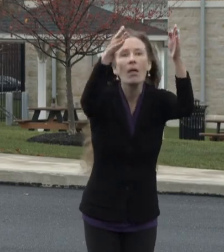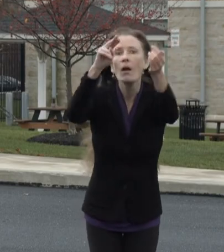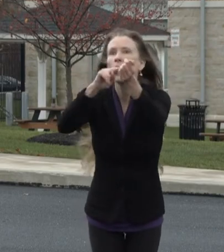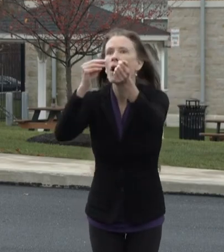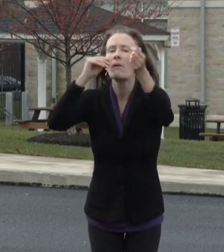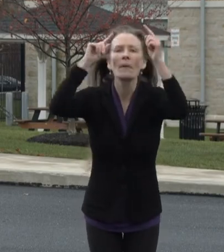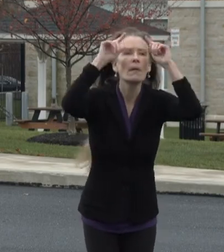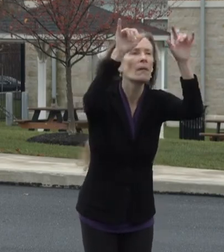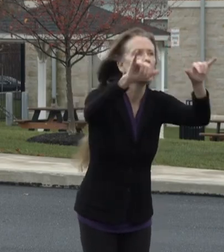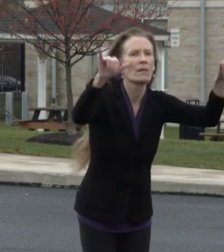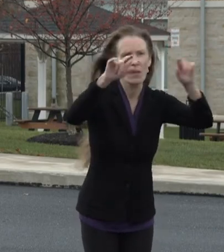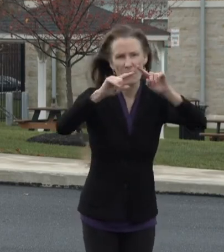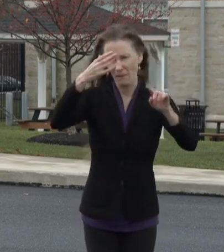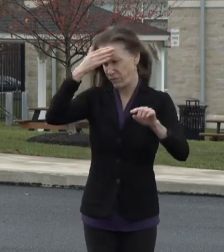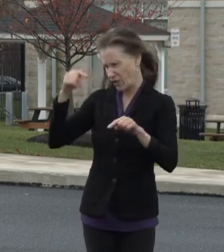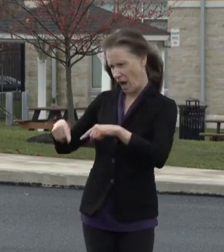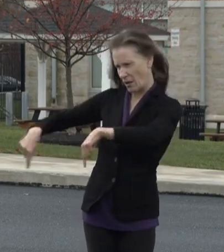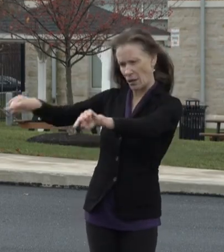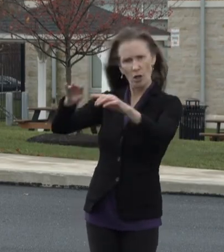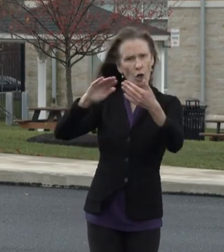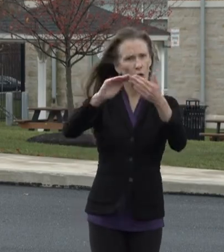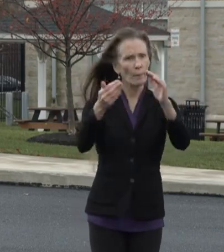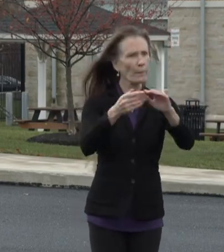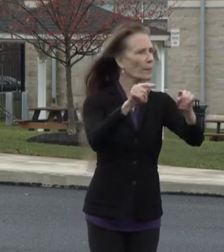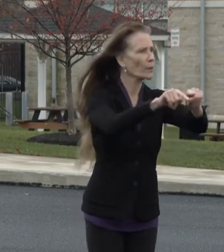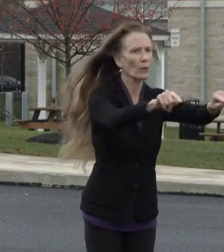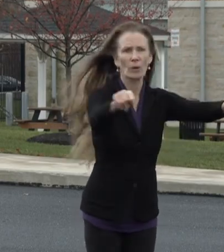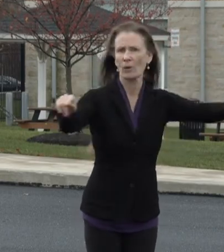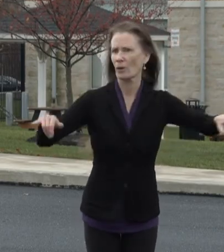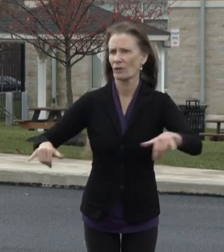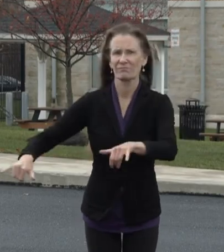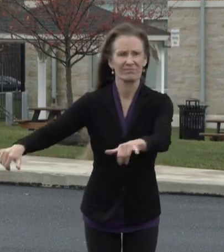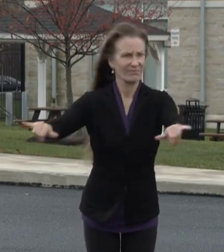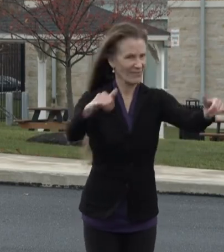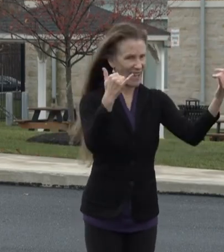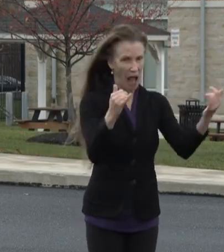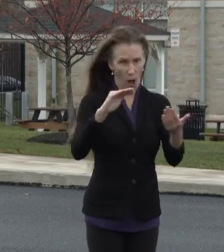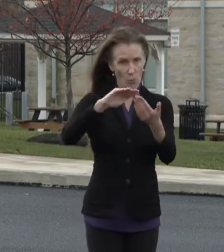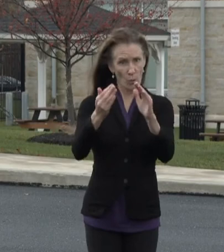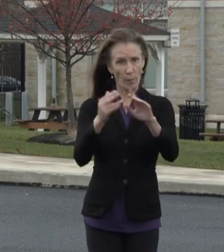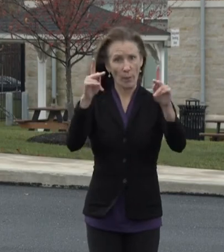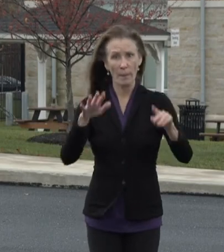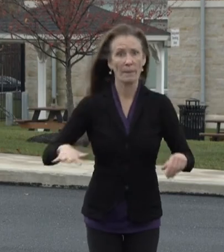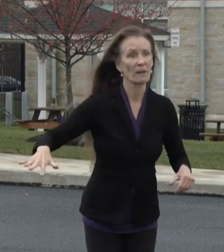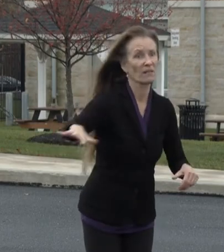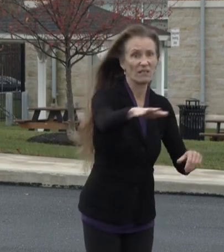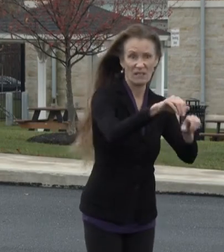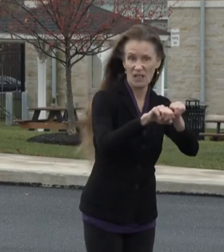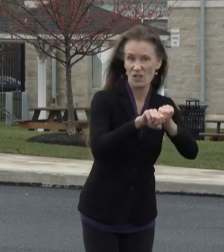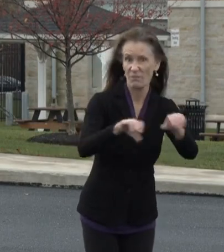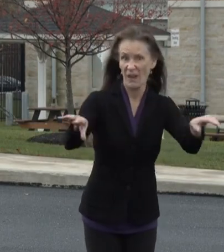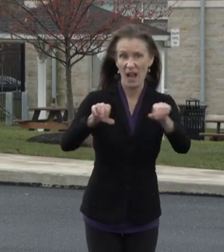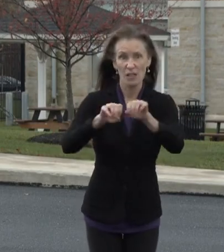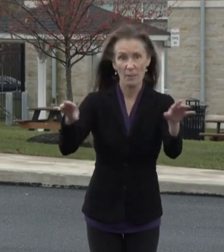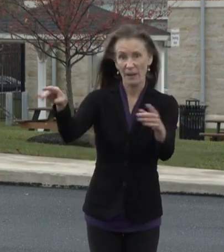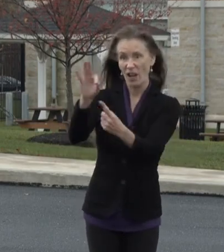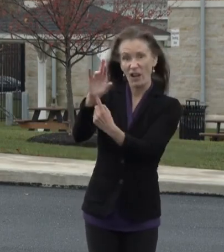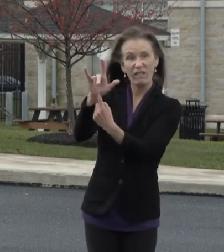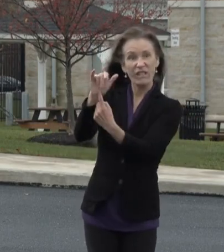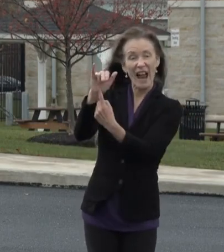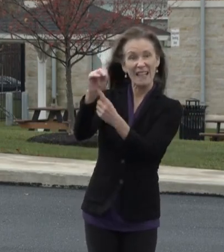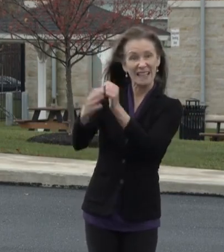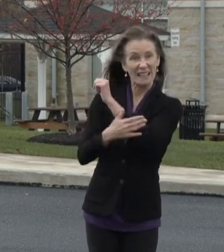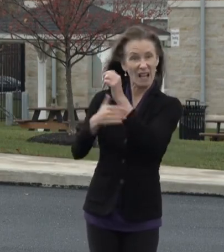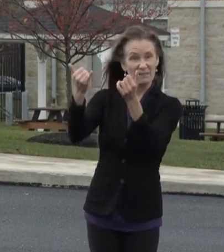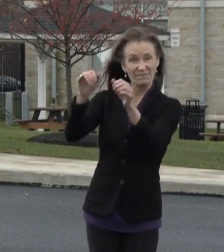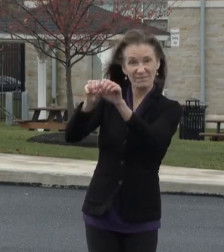mean, where's the correlation? Because if you're seeing the spread in the community at the rate we're seeing it in, say, Franklin County, where we have a 12.4%